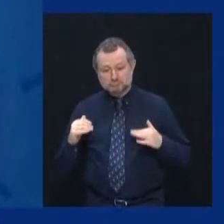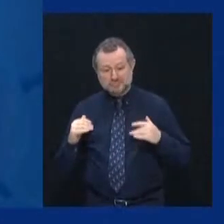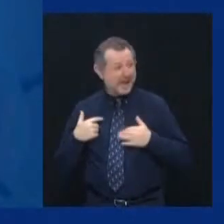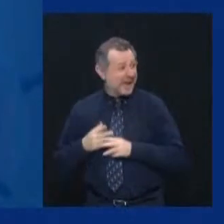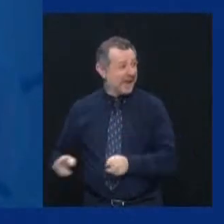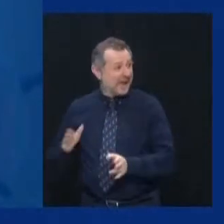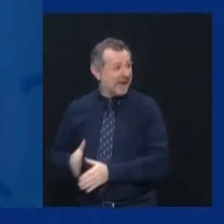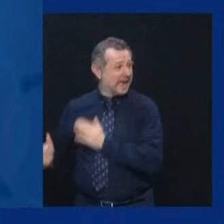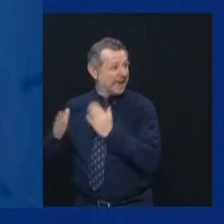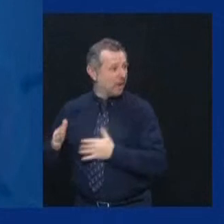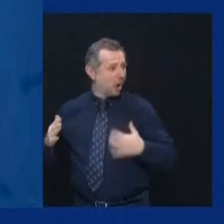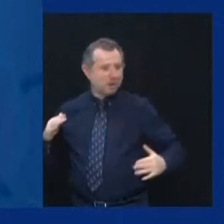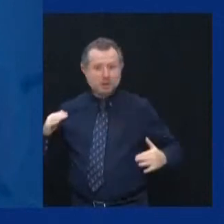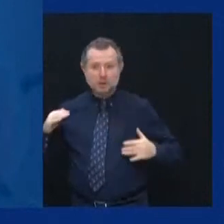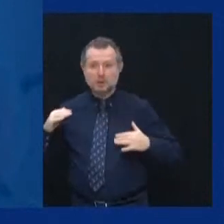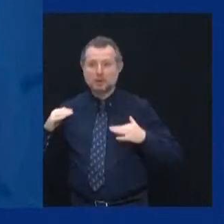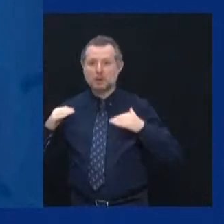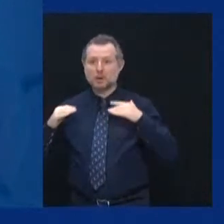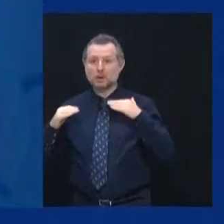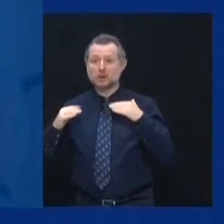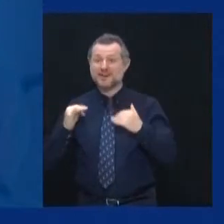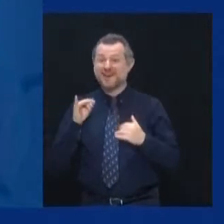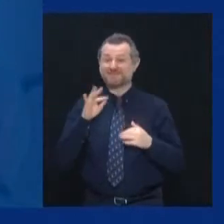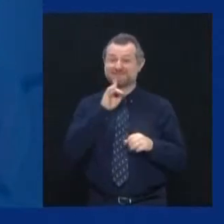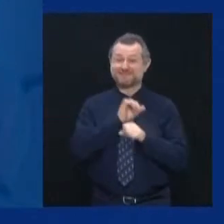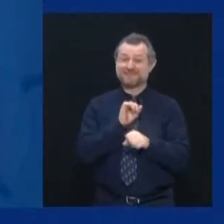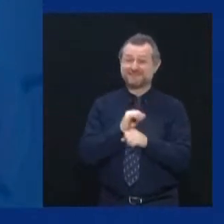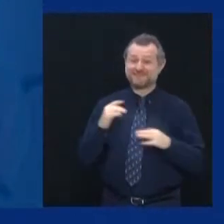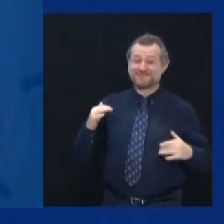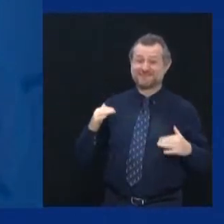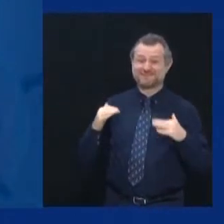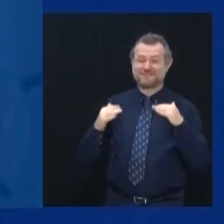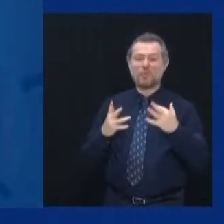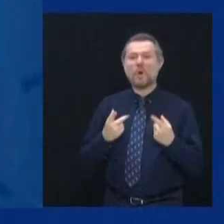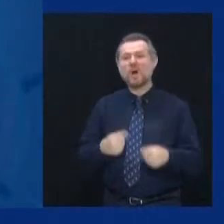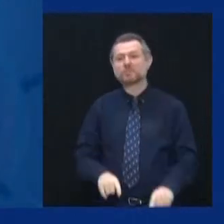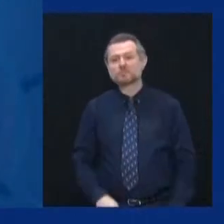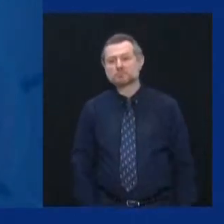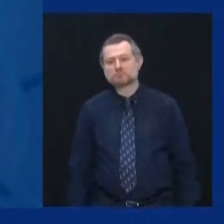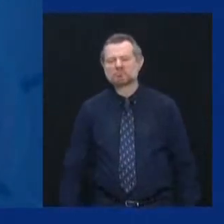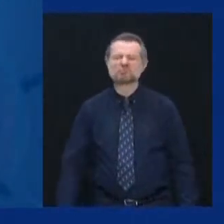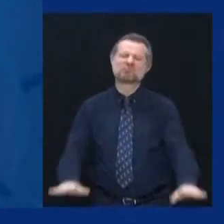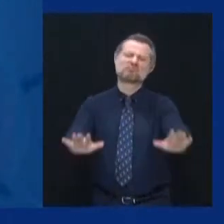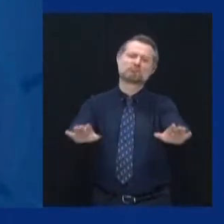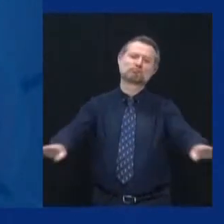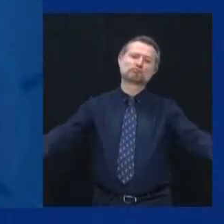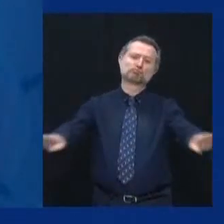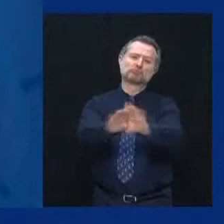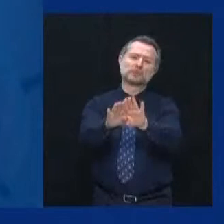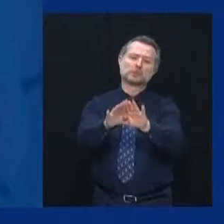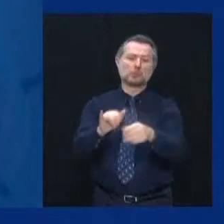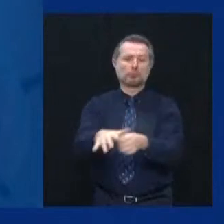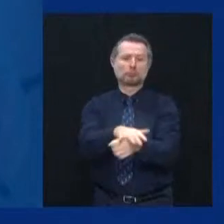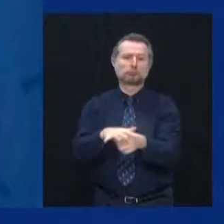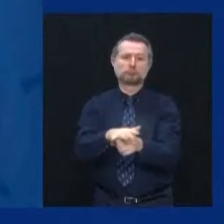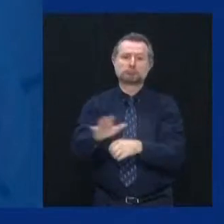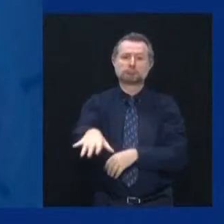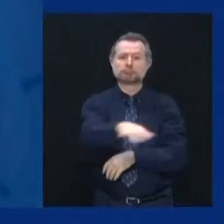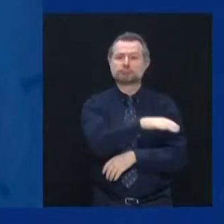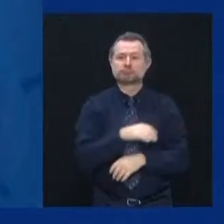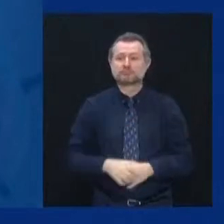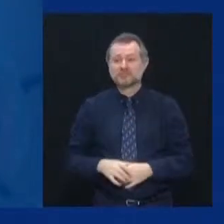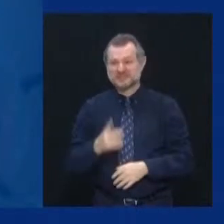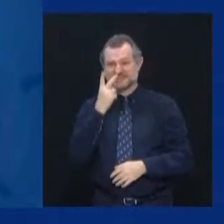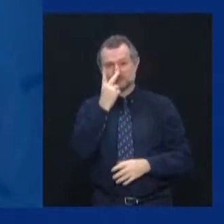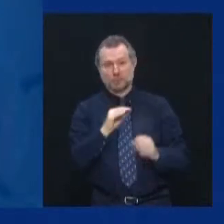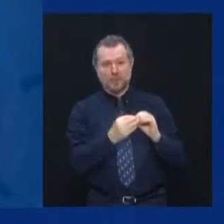the hospital capacity continues to climb, we are going to close regions. And you can see